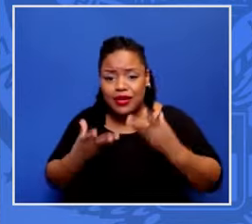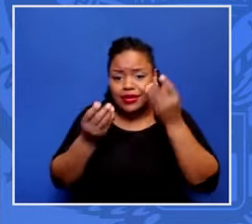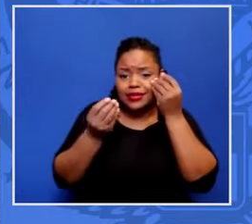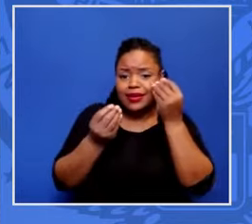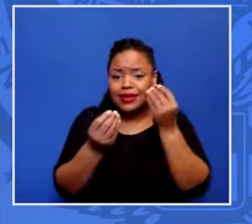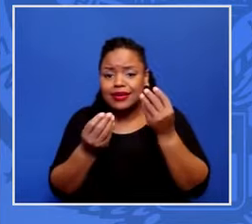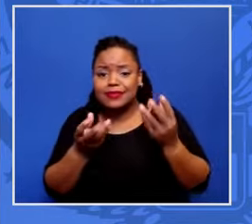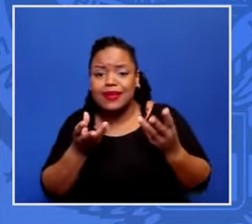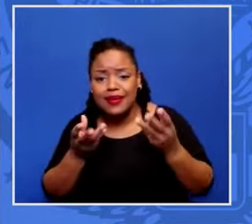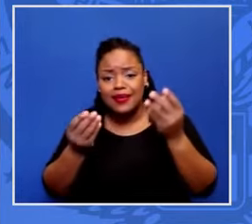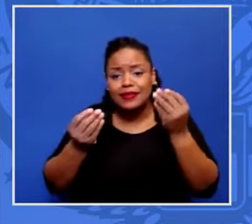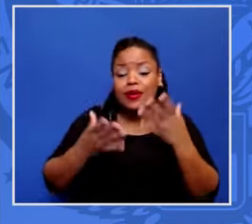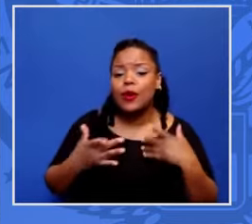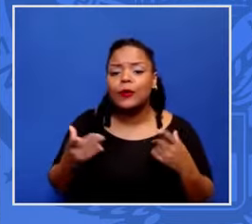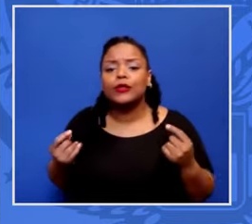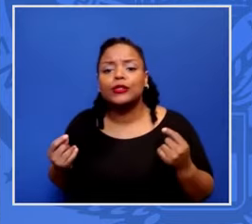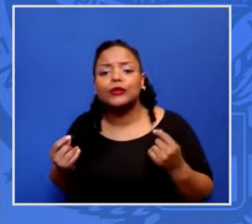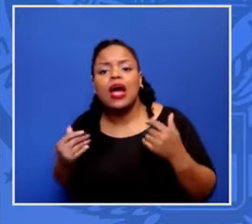conmigo. Sing.